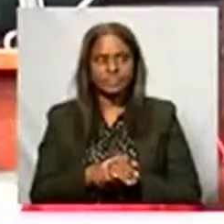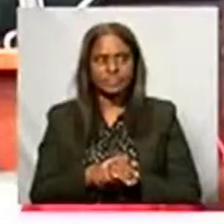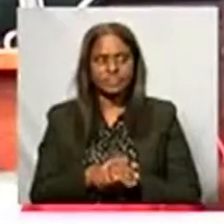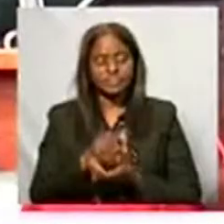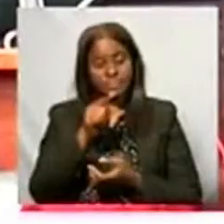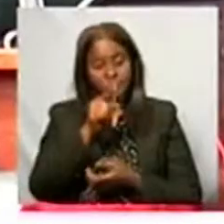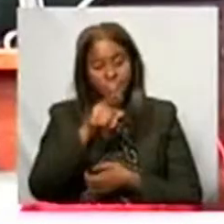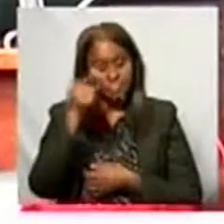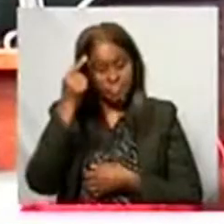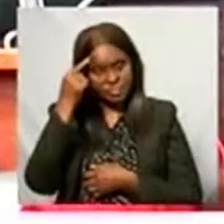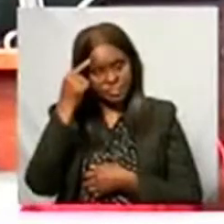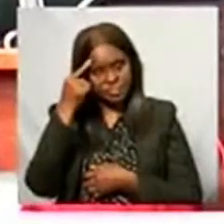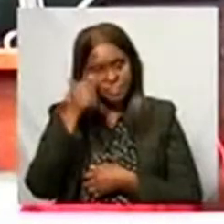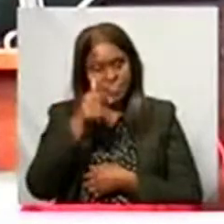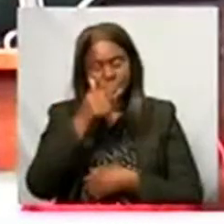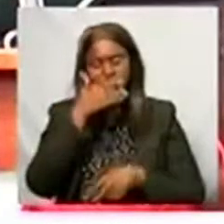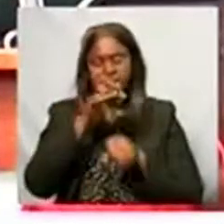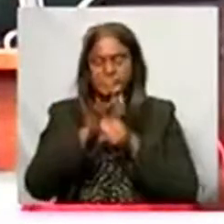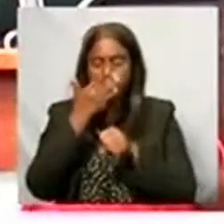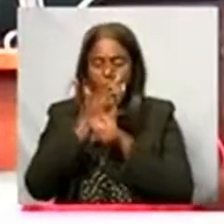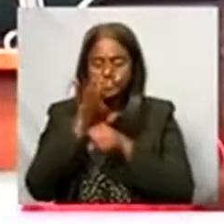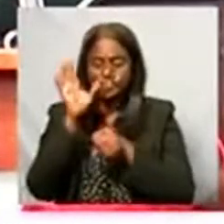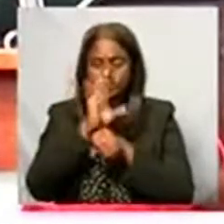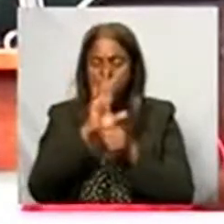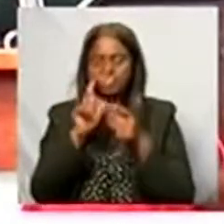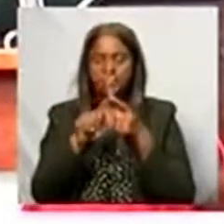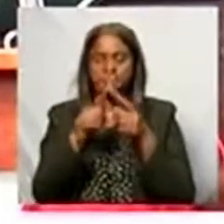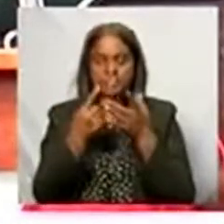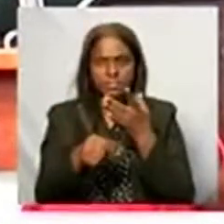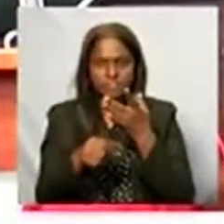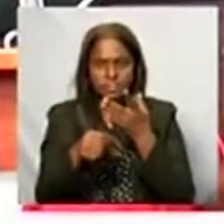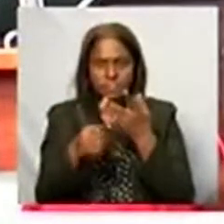the government is committed to,